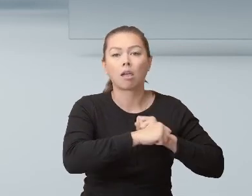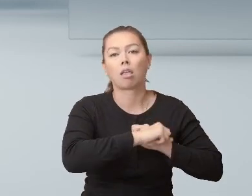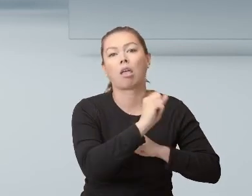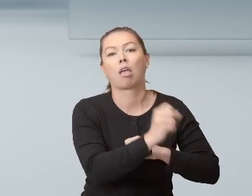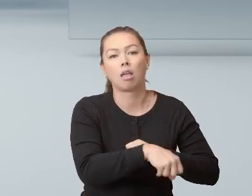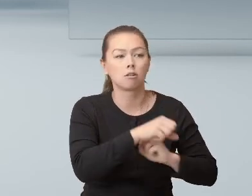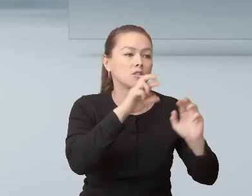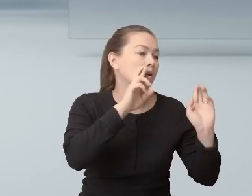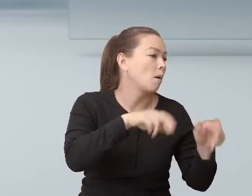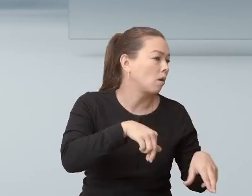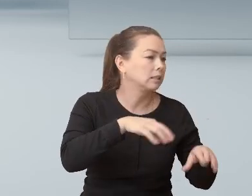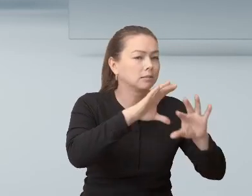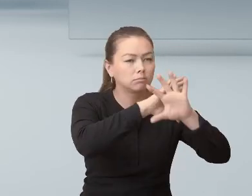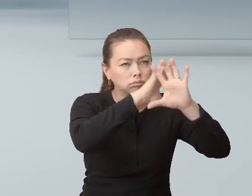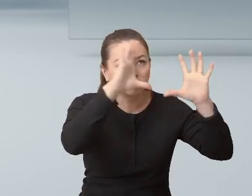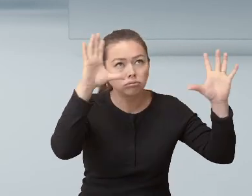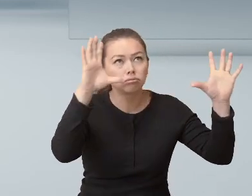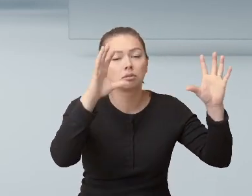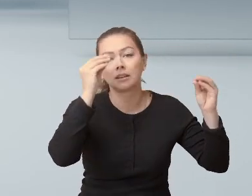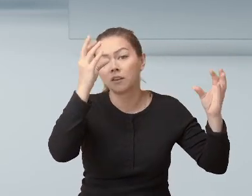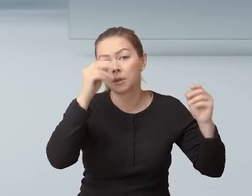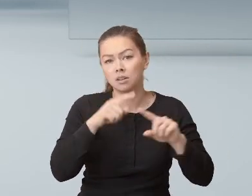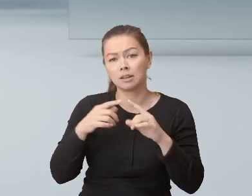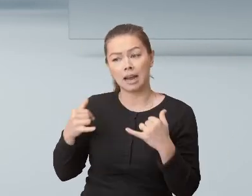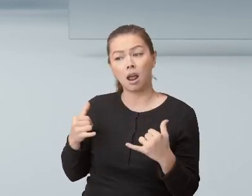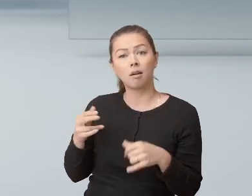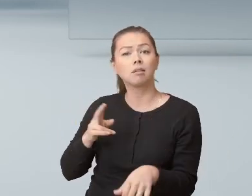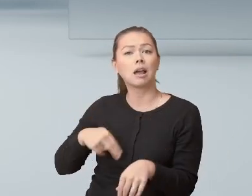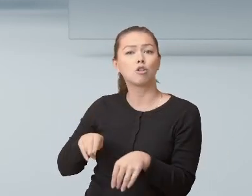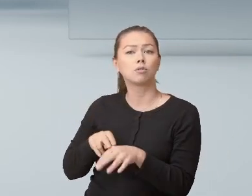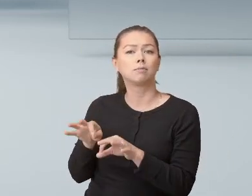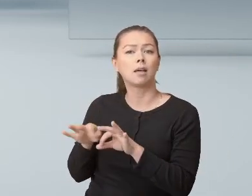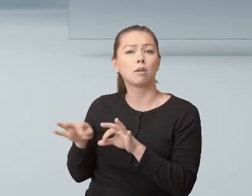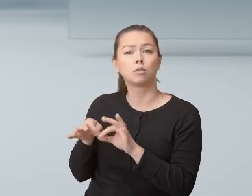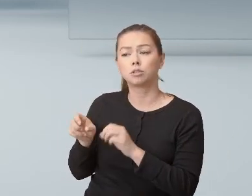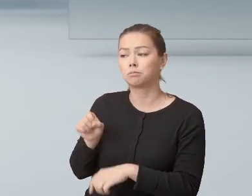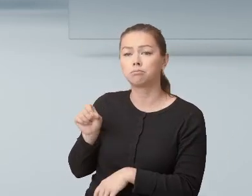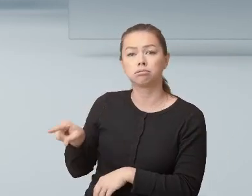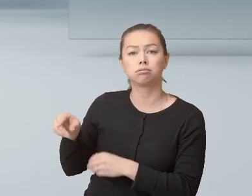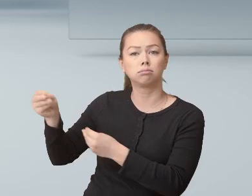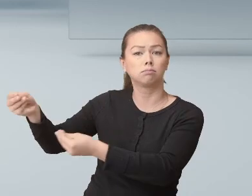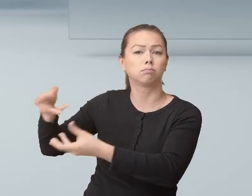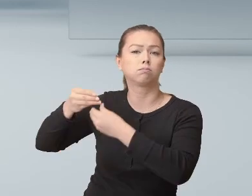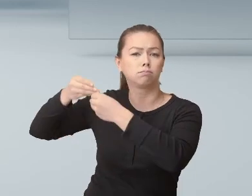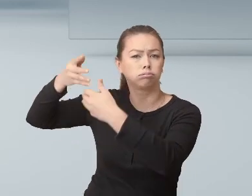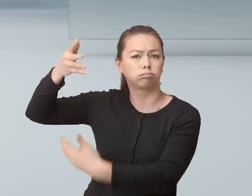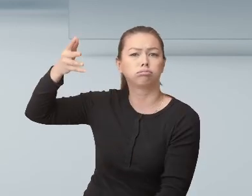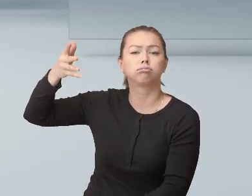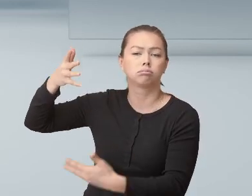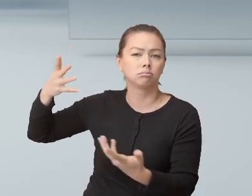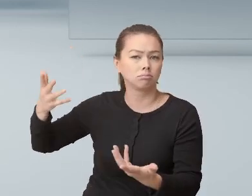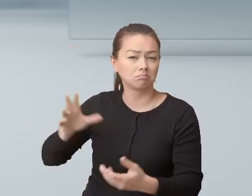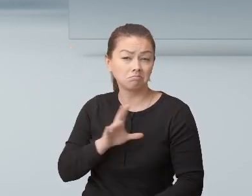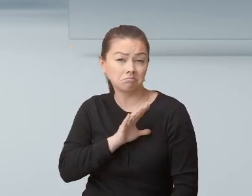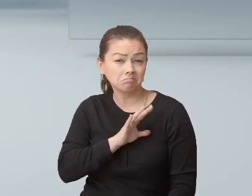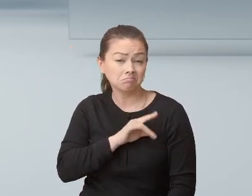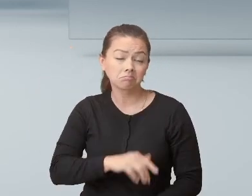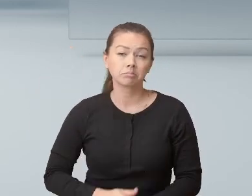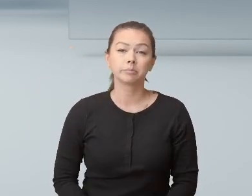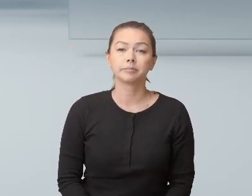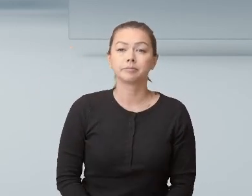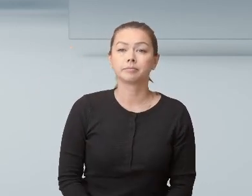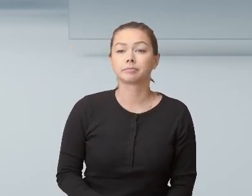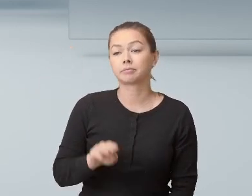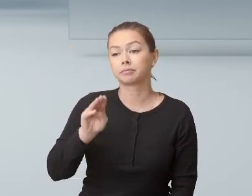it's a few sentences in natural language, and away you go with some of those insights. Yeah, and it's interesting. I know